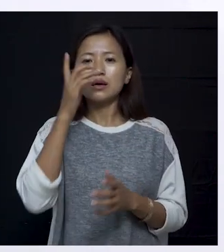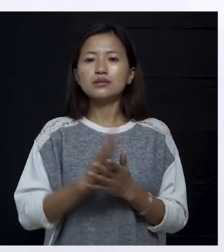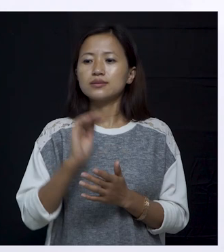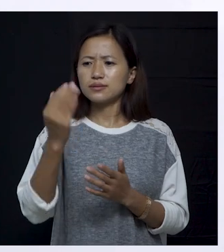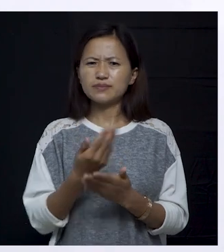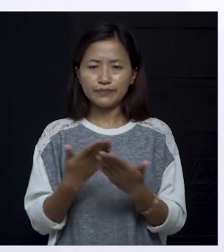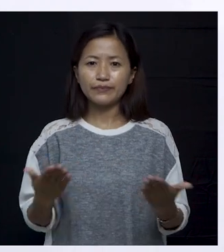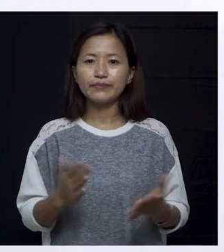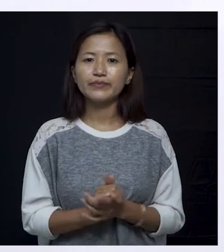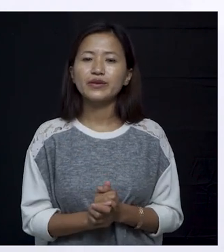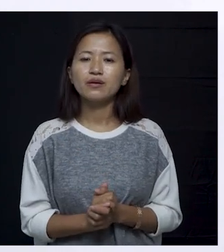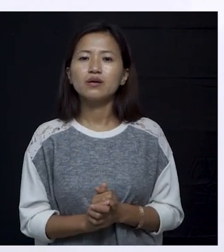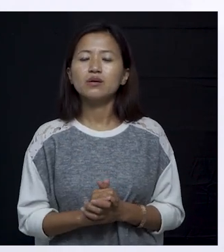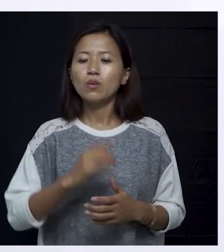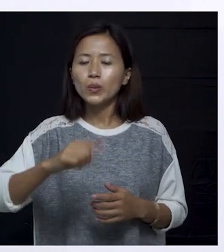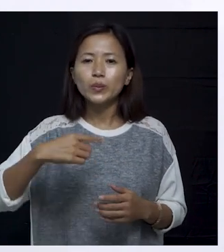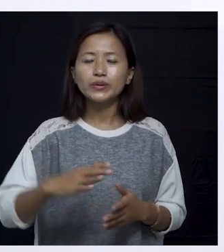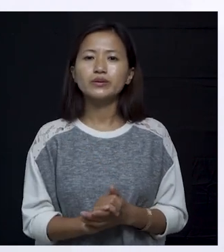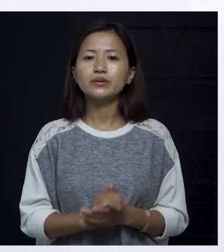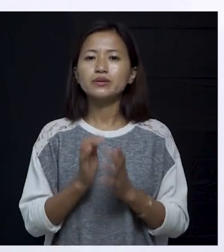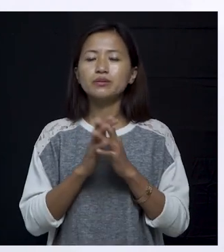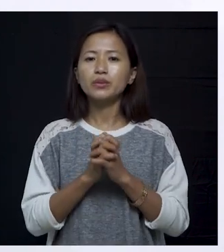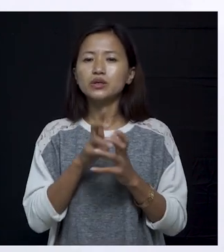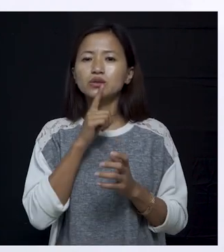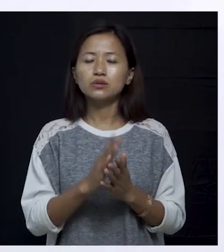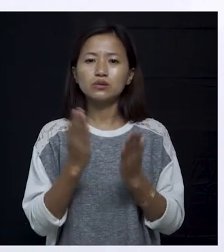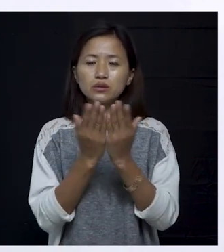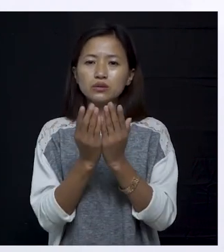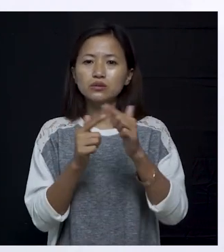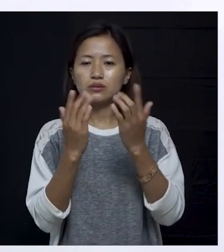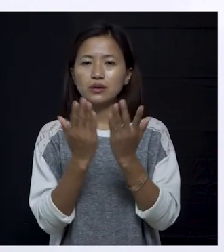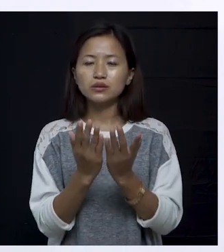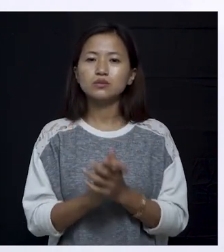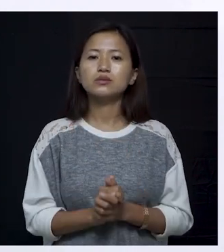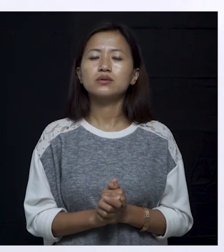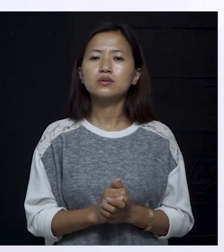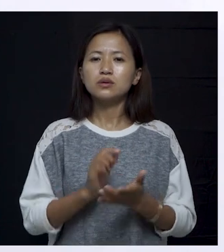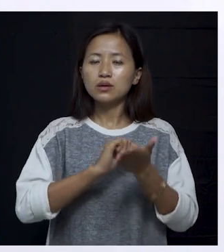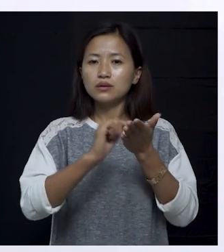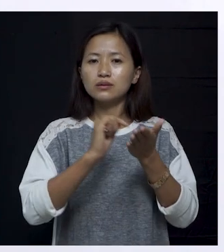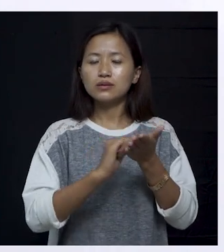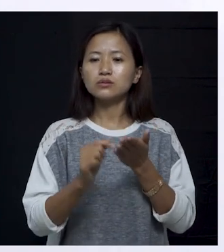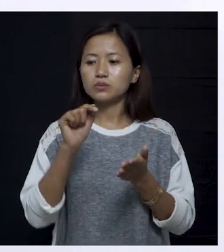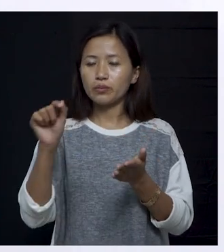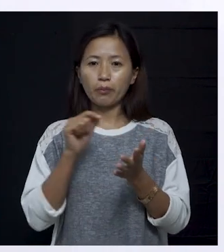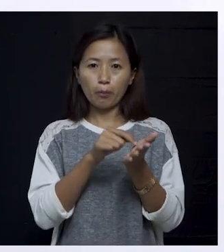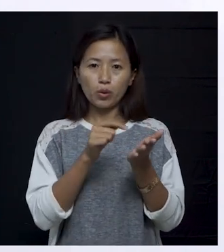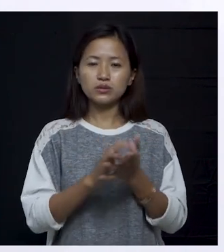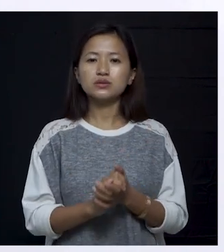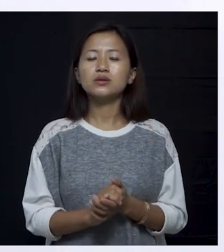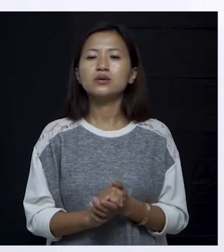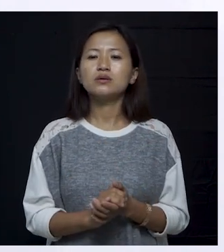understand something, okay? Now, as always, please make sure you read your textbook, underline those points that you have doubts